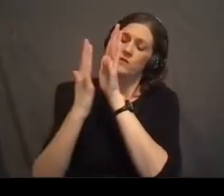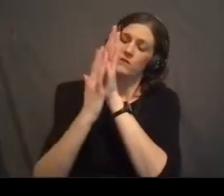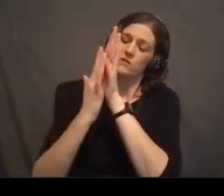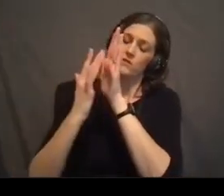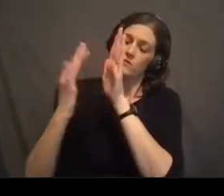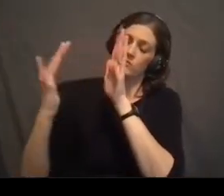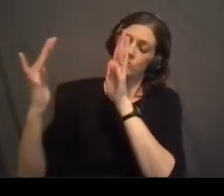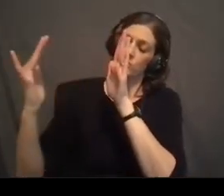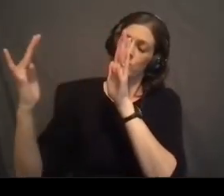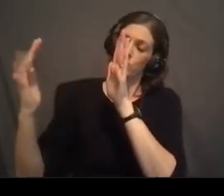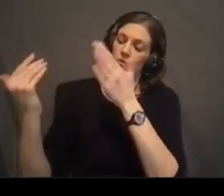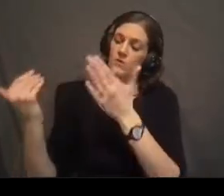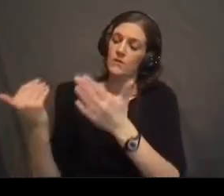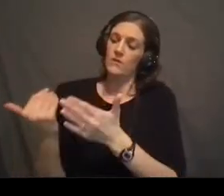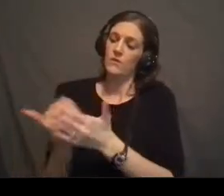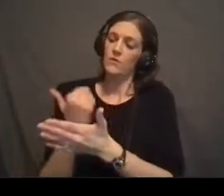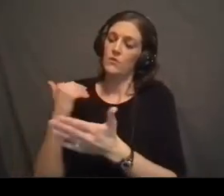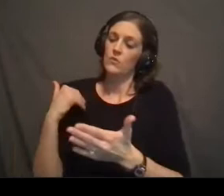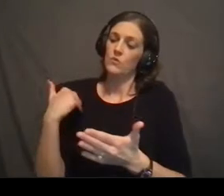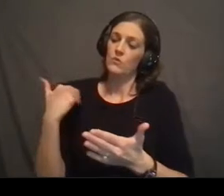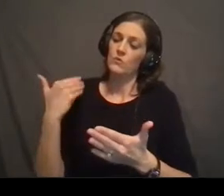glory to the